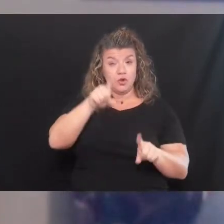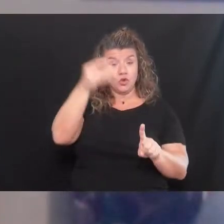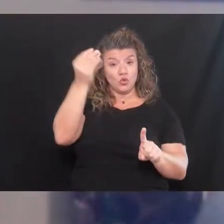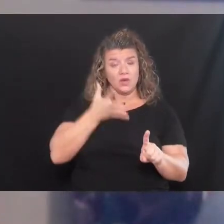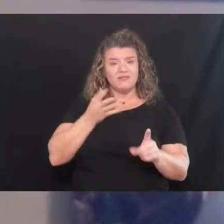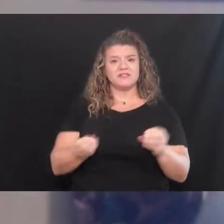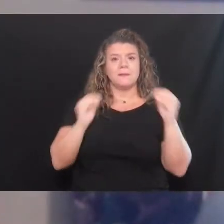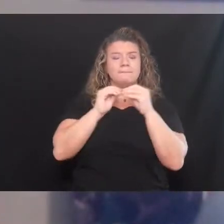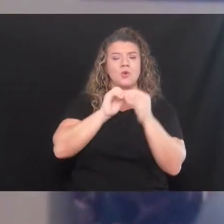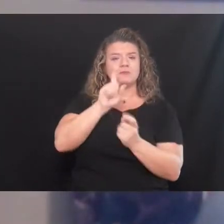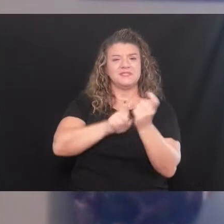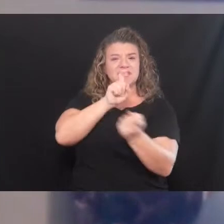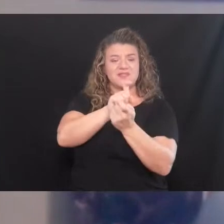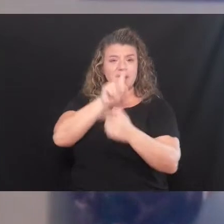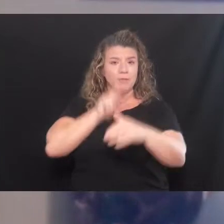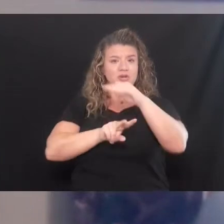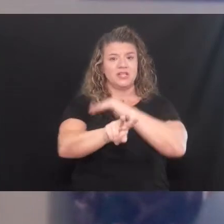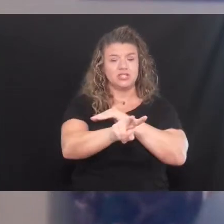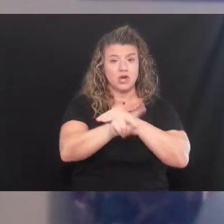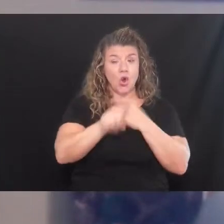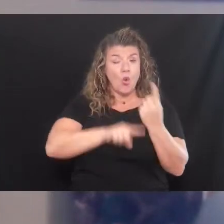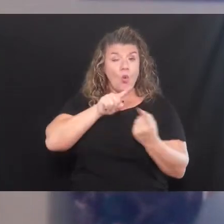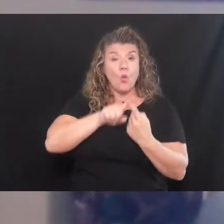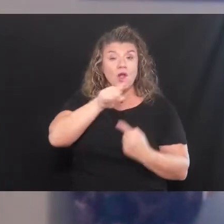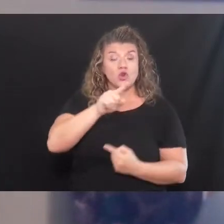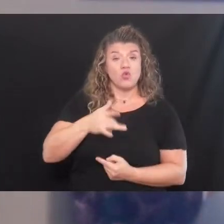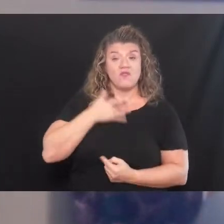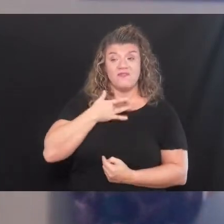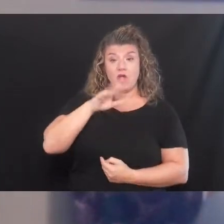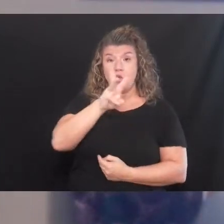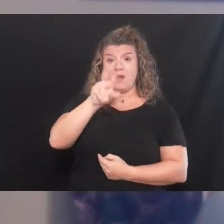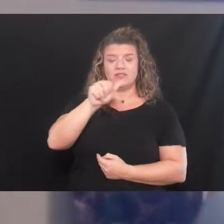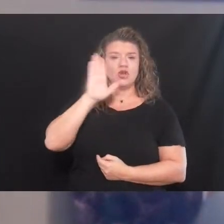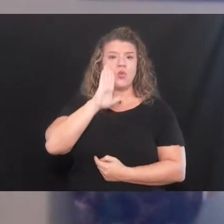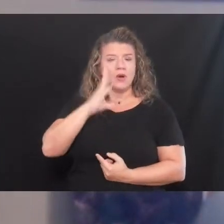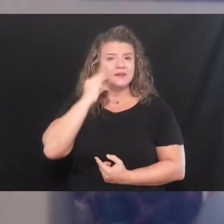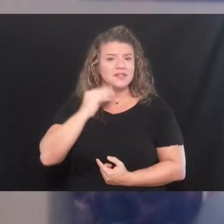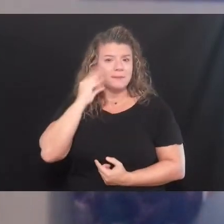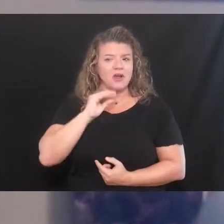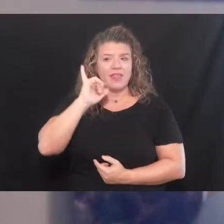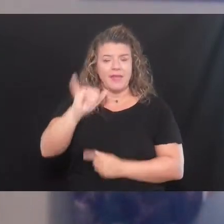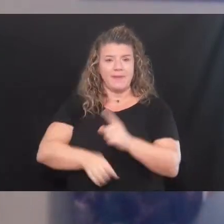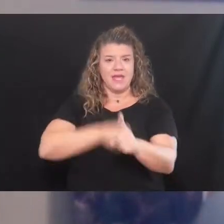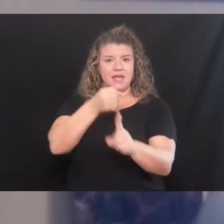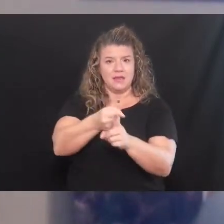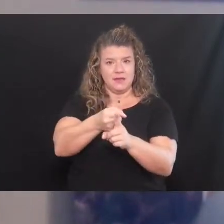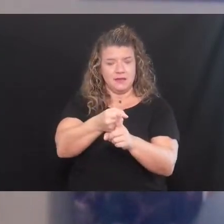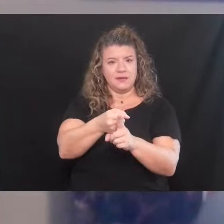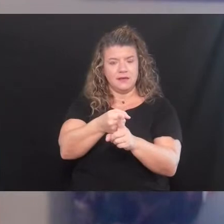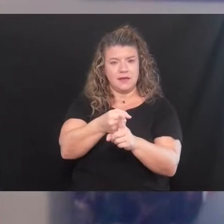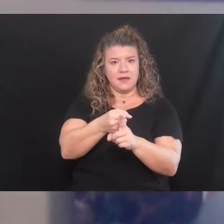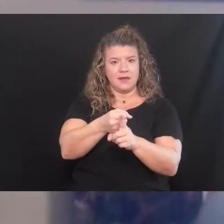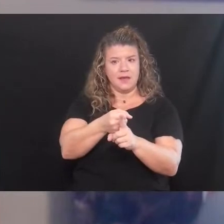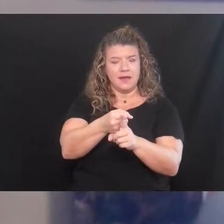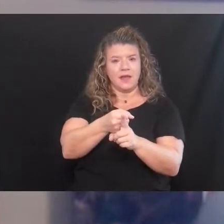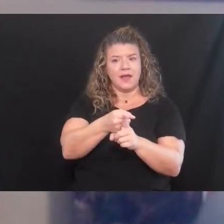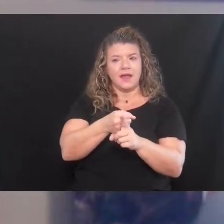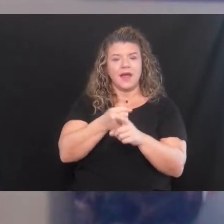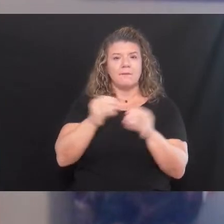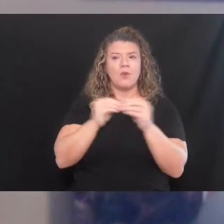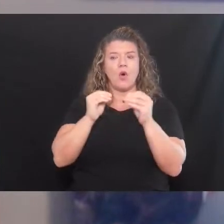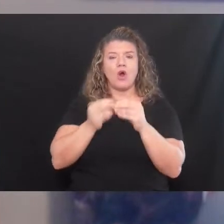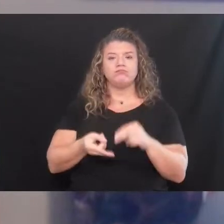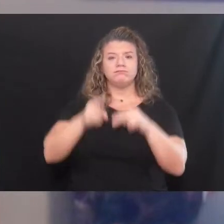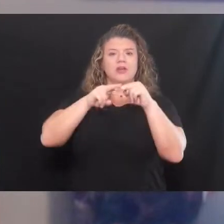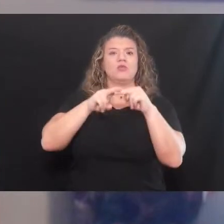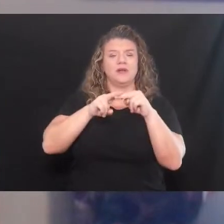more specific prediction as to when you think West Virginia will experience that peak, given the rapid increase that